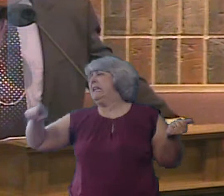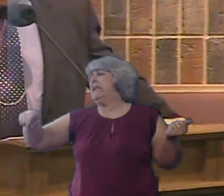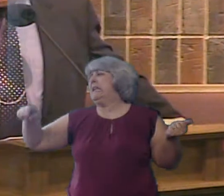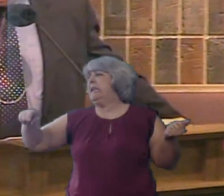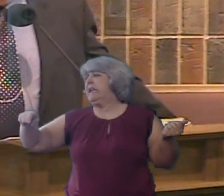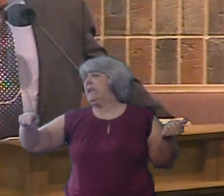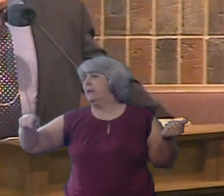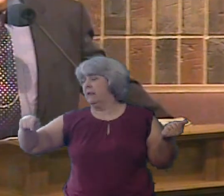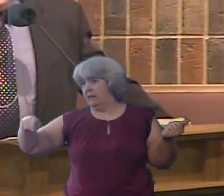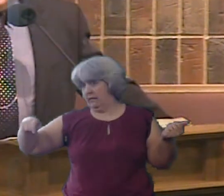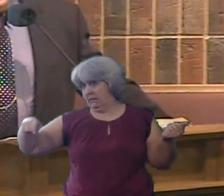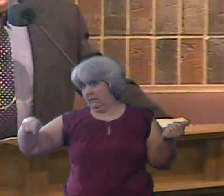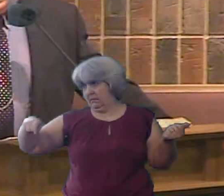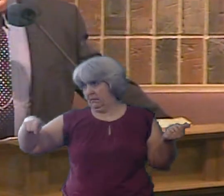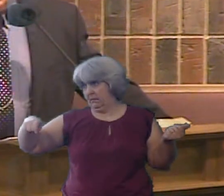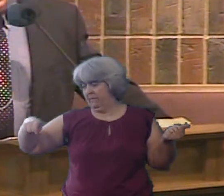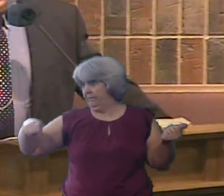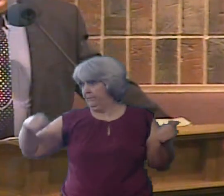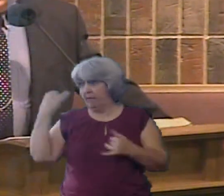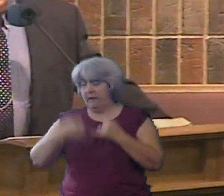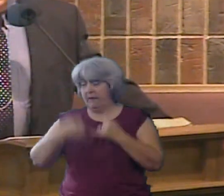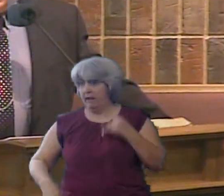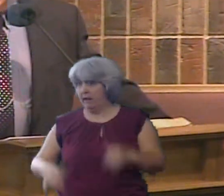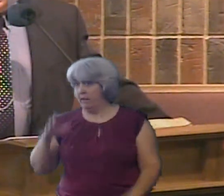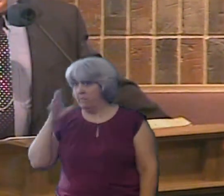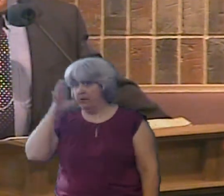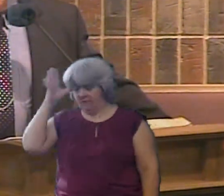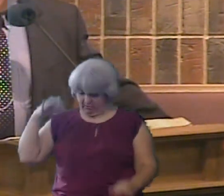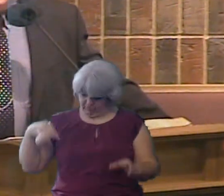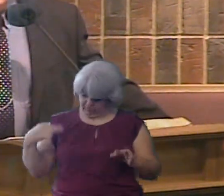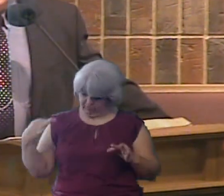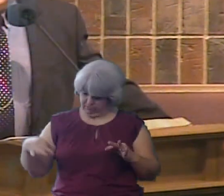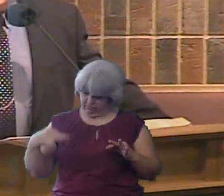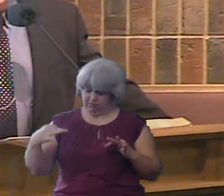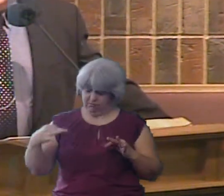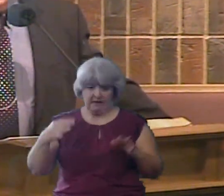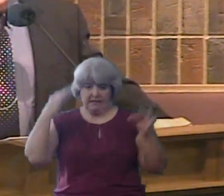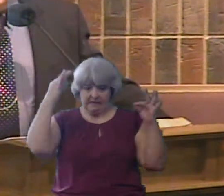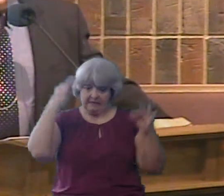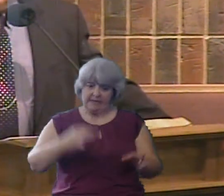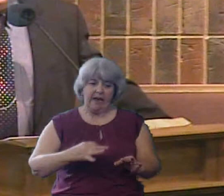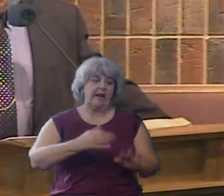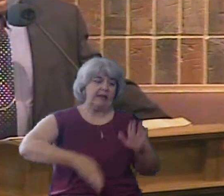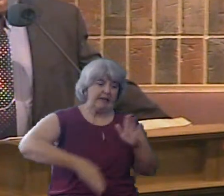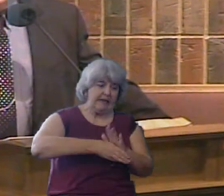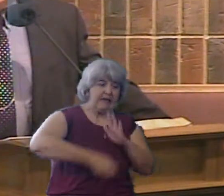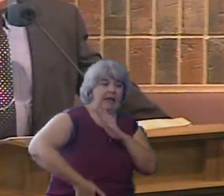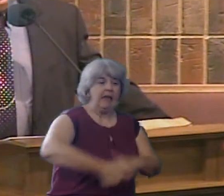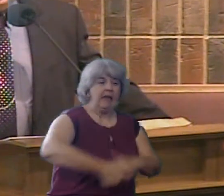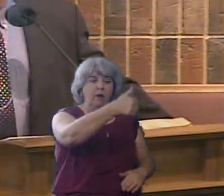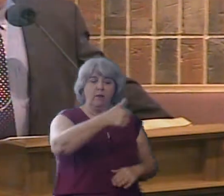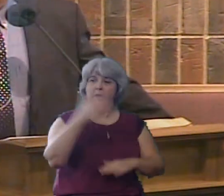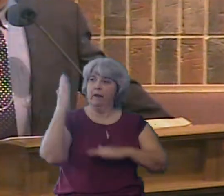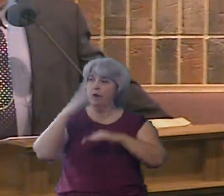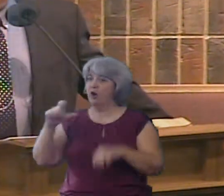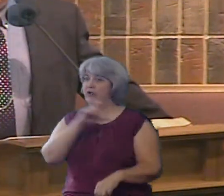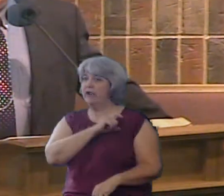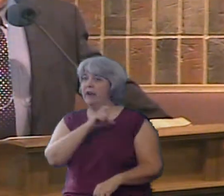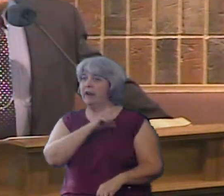And so finally they drew a line in the sand and decided to have him evicted, and then he took him to court. He